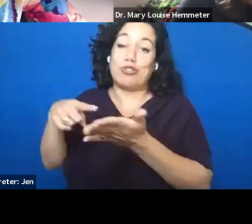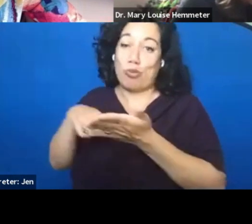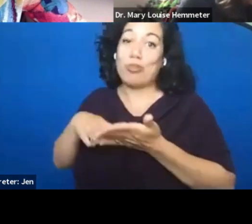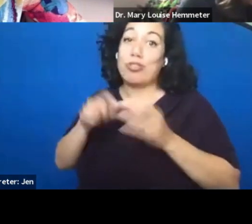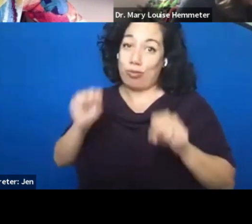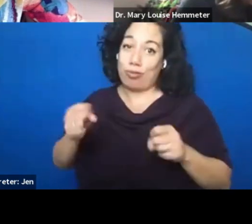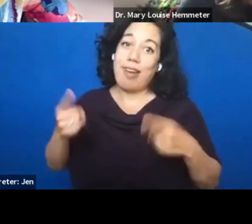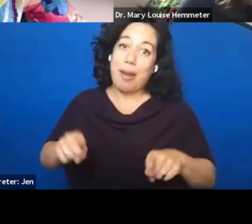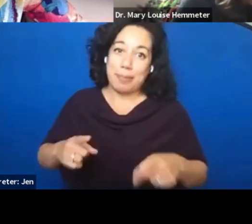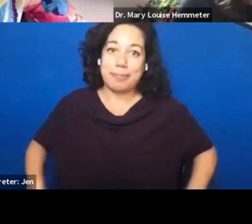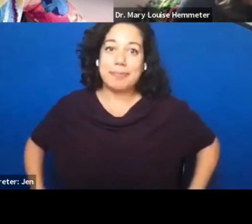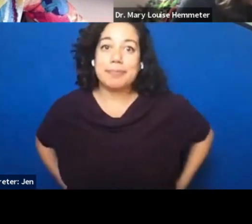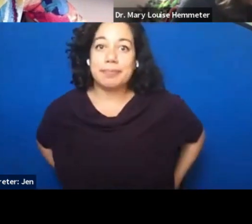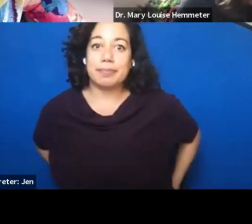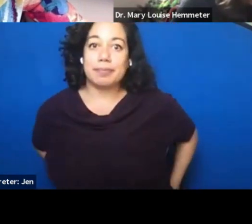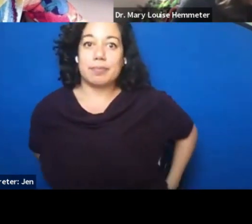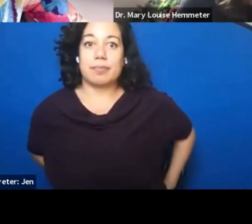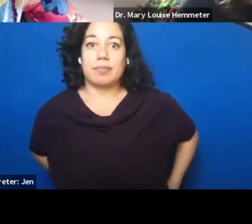happen.